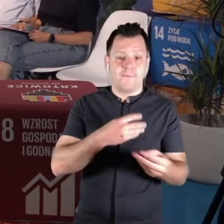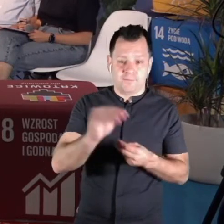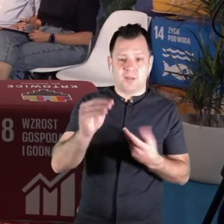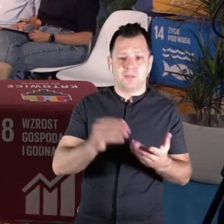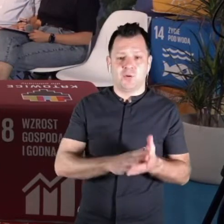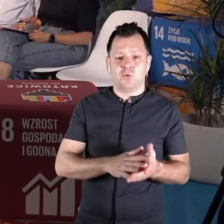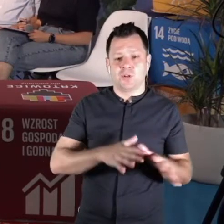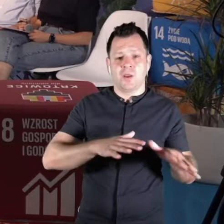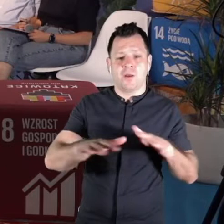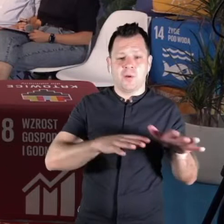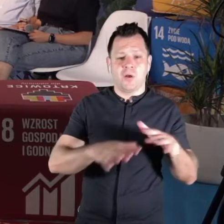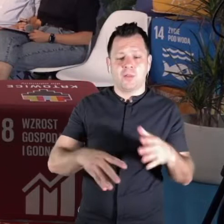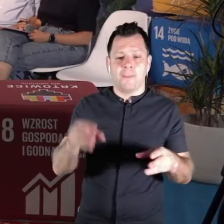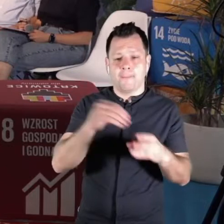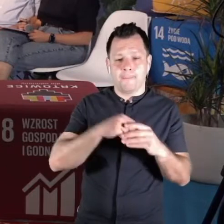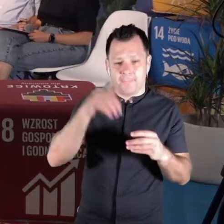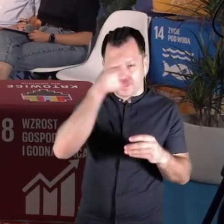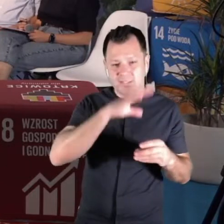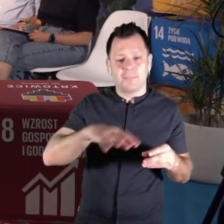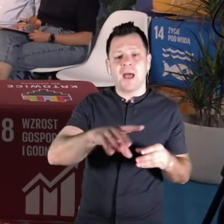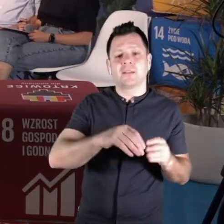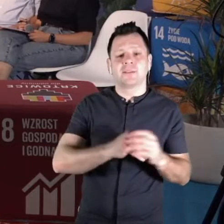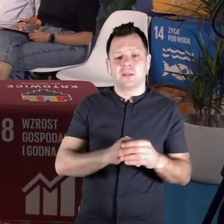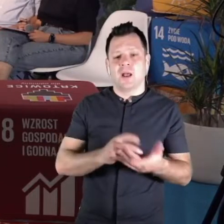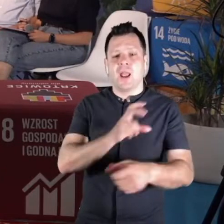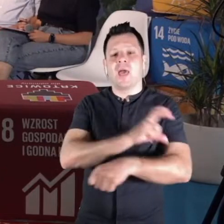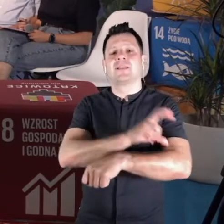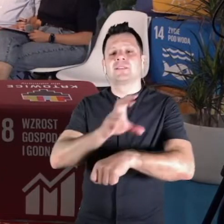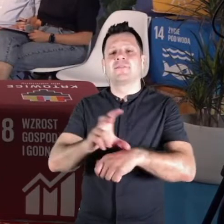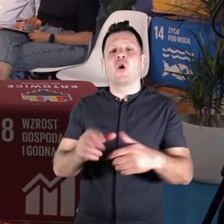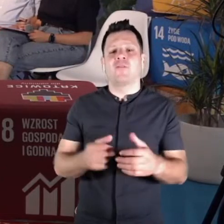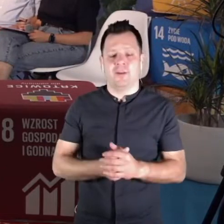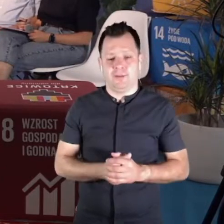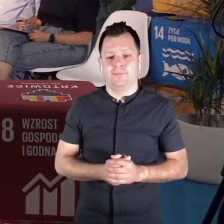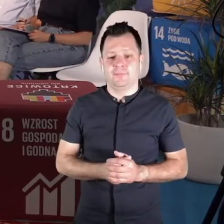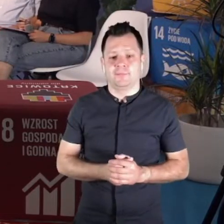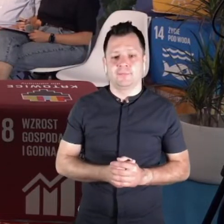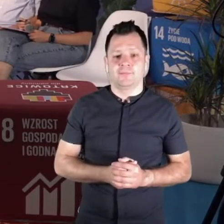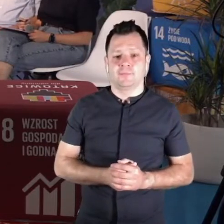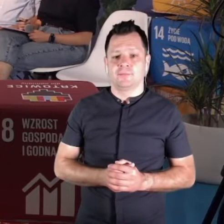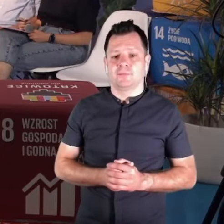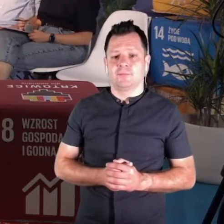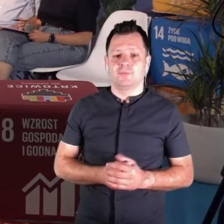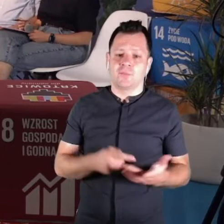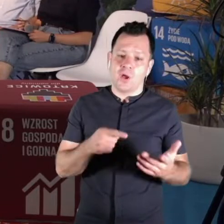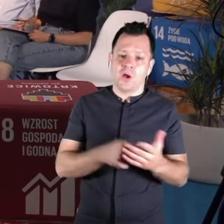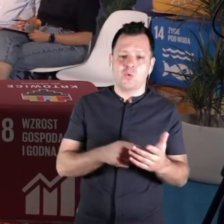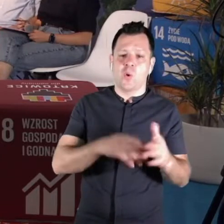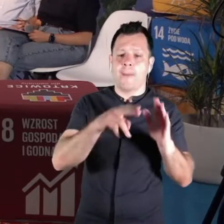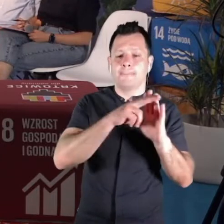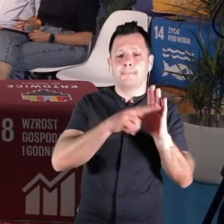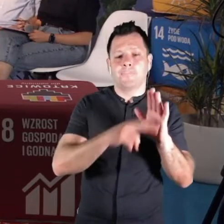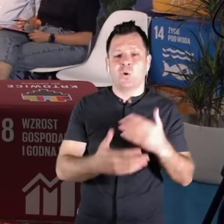the participation platform. Some of them are open source, some of them are paid, and you can find a